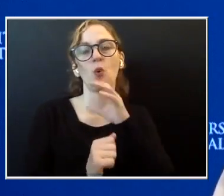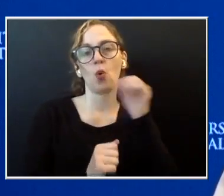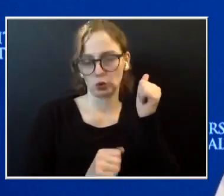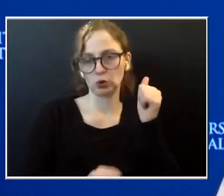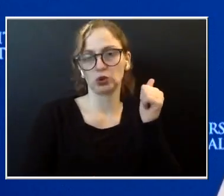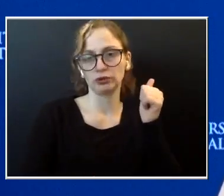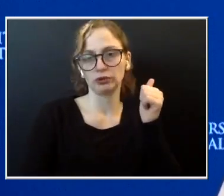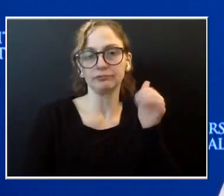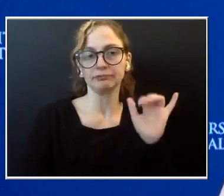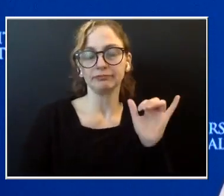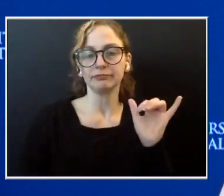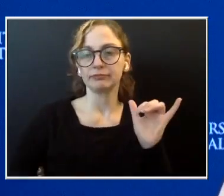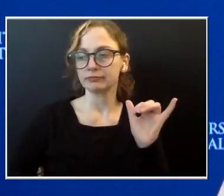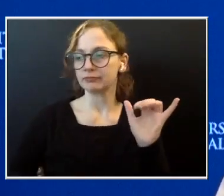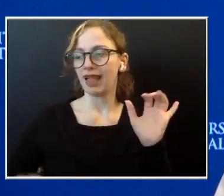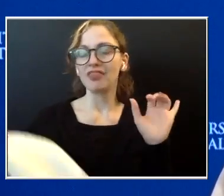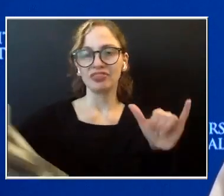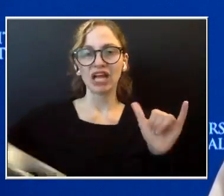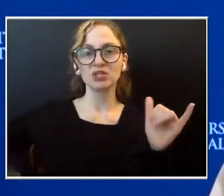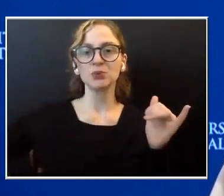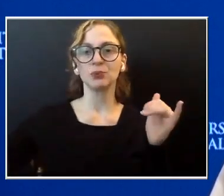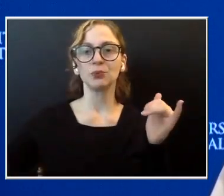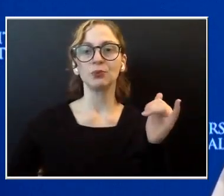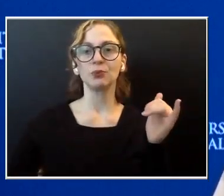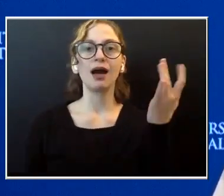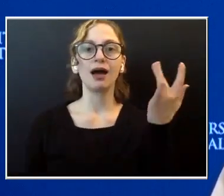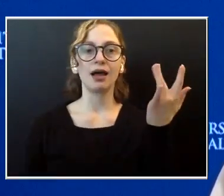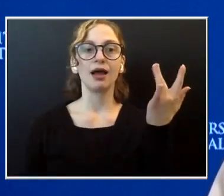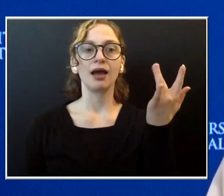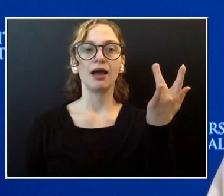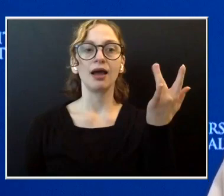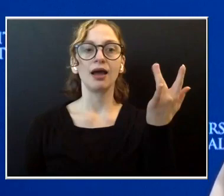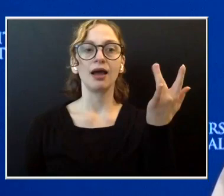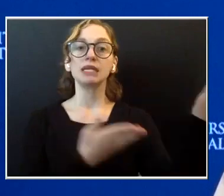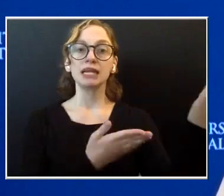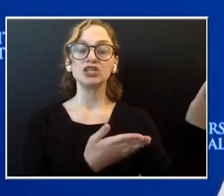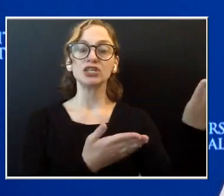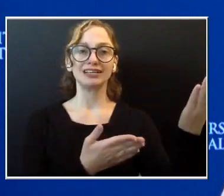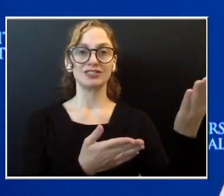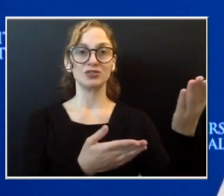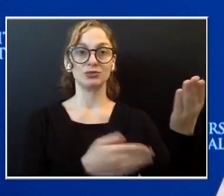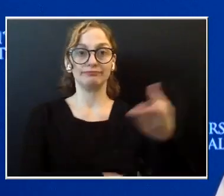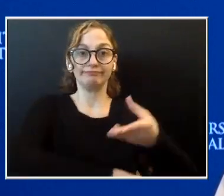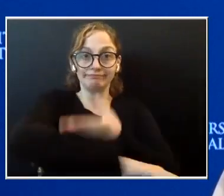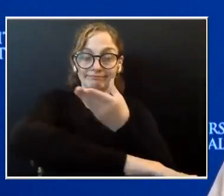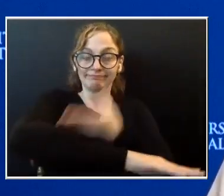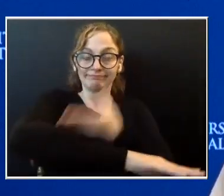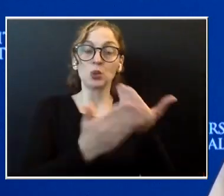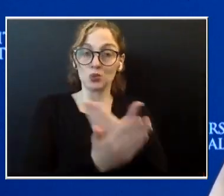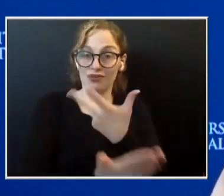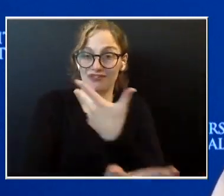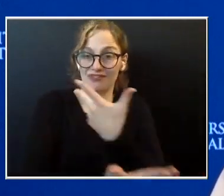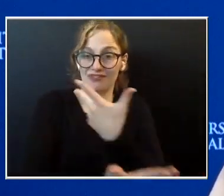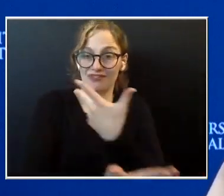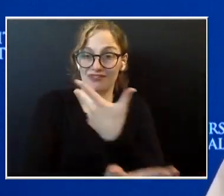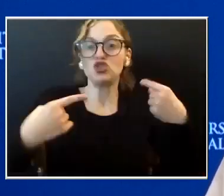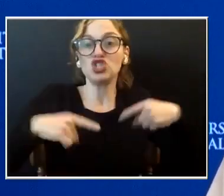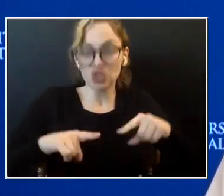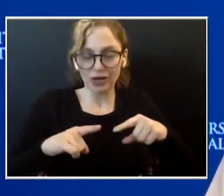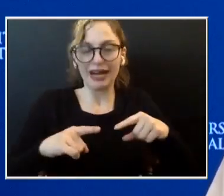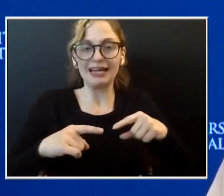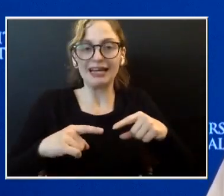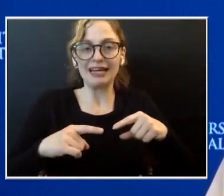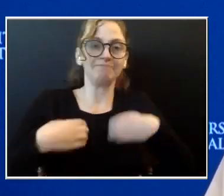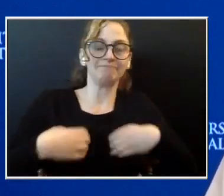think the recommendation is to give this new updated vaccine during this respiratory viral season to get you through